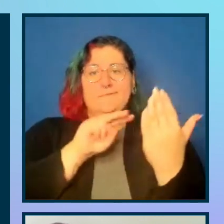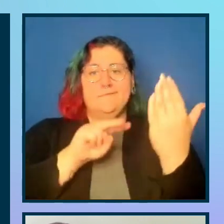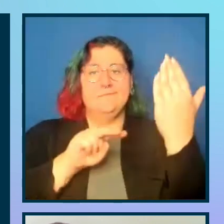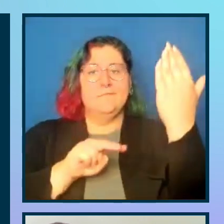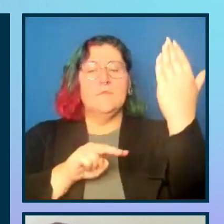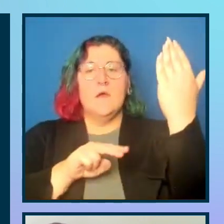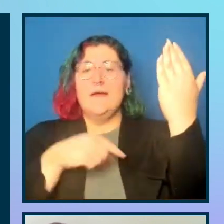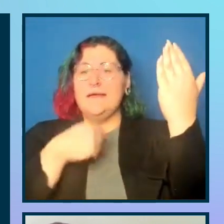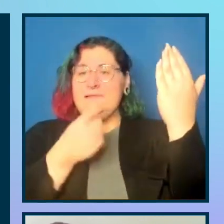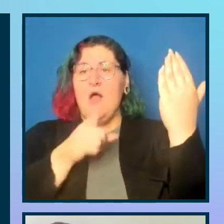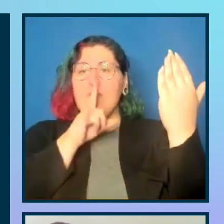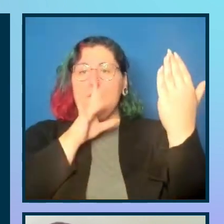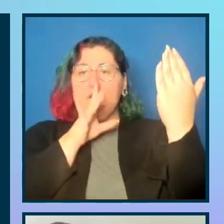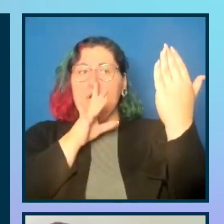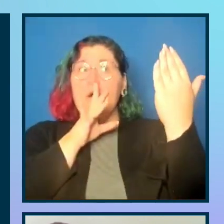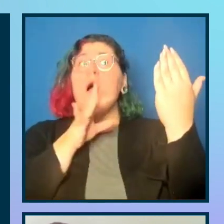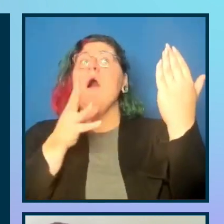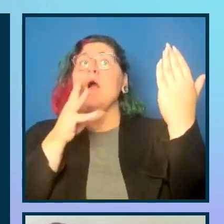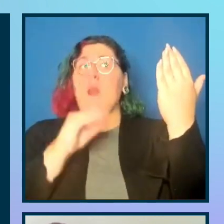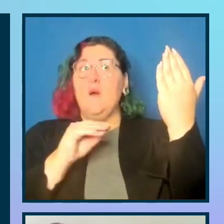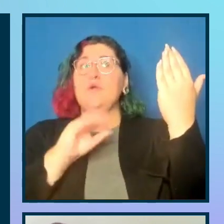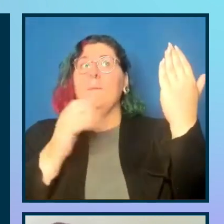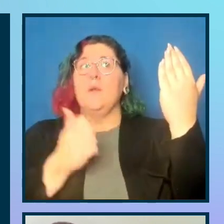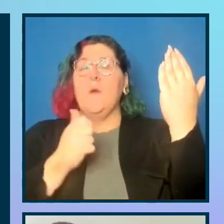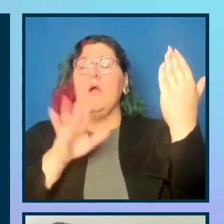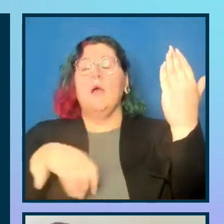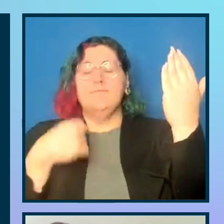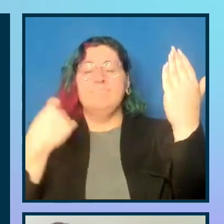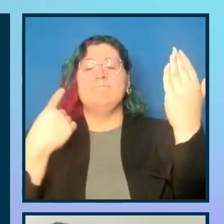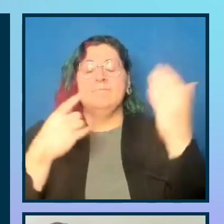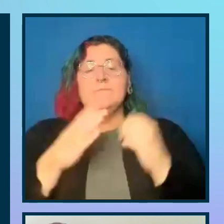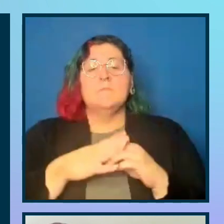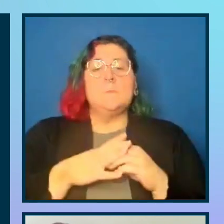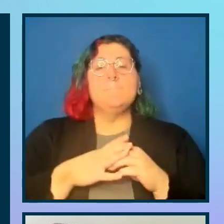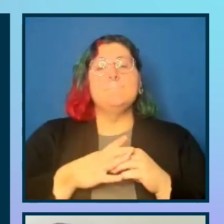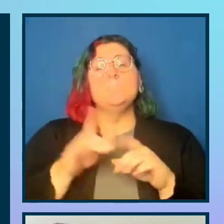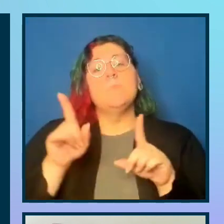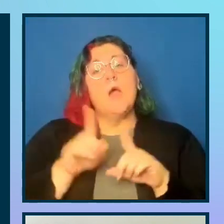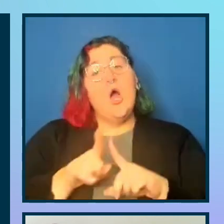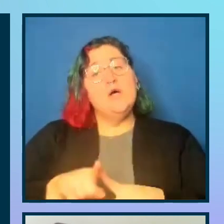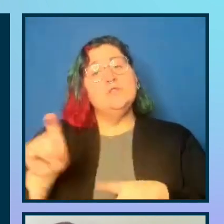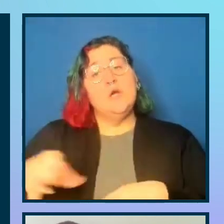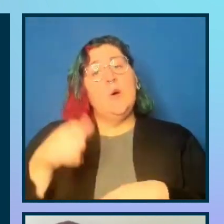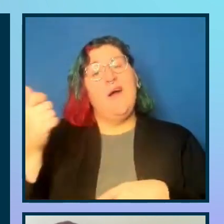Both of these requirements encapsulate an overreaching theme that I want to outline here, which we call announceability.